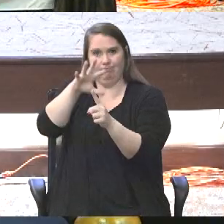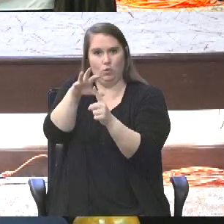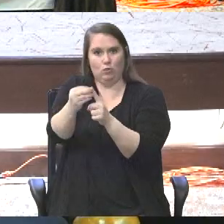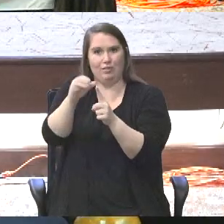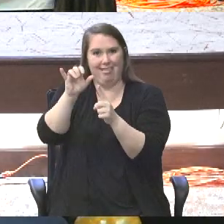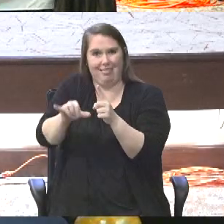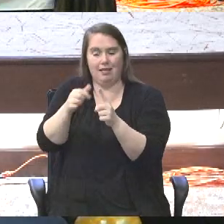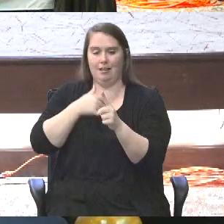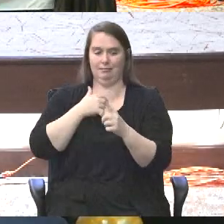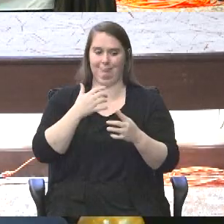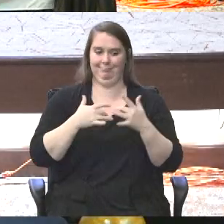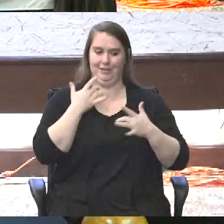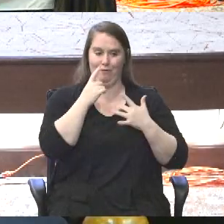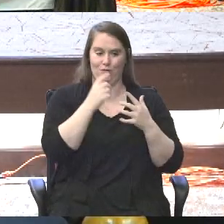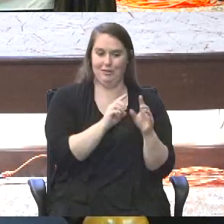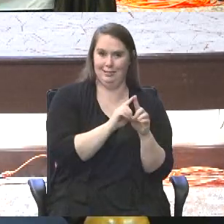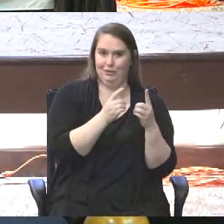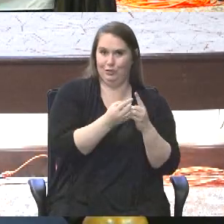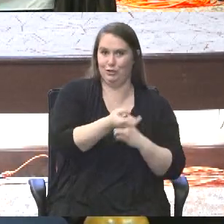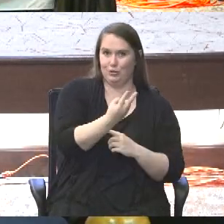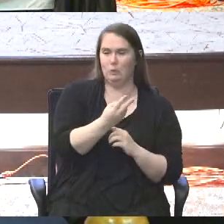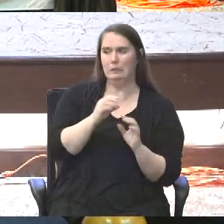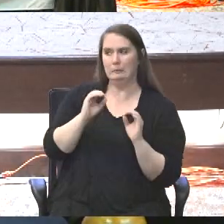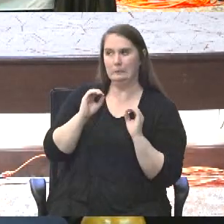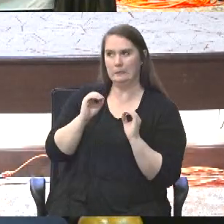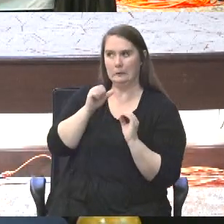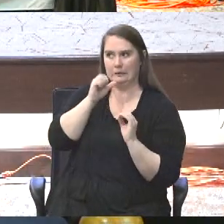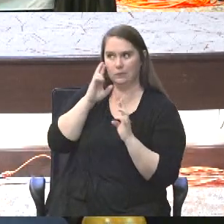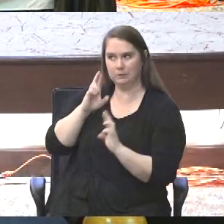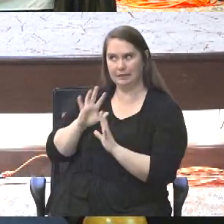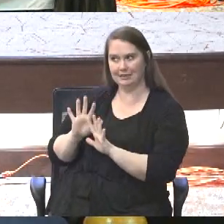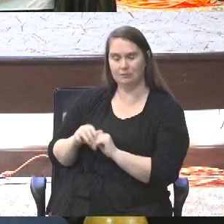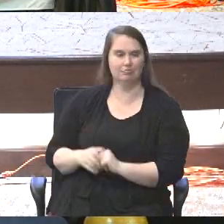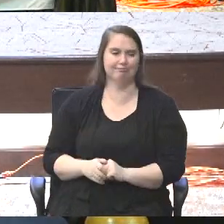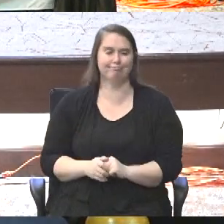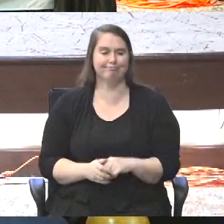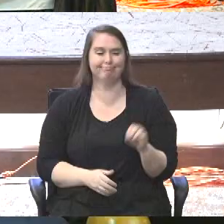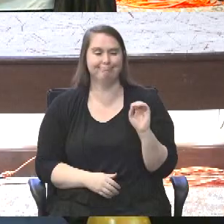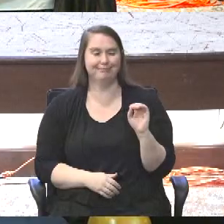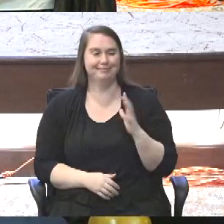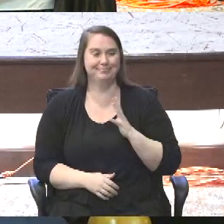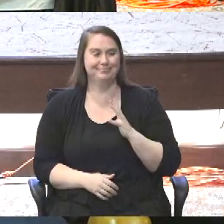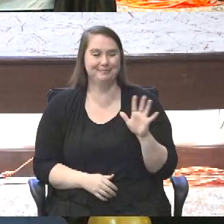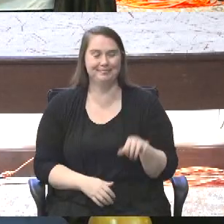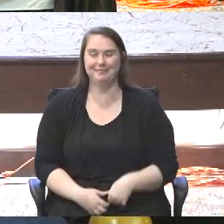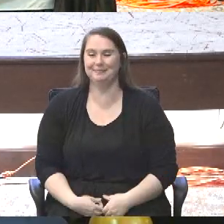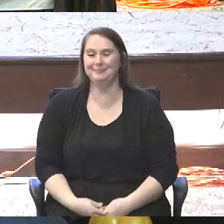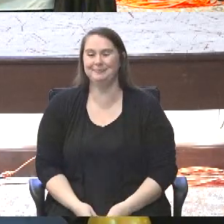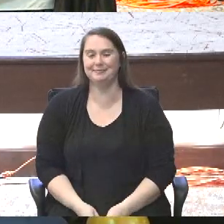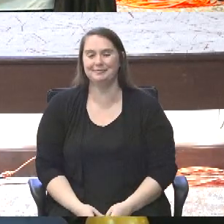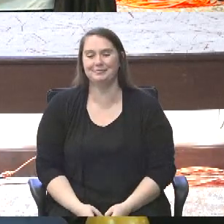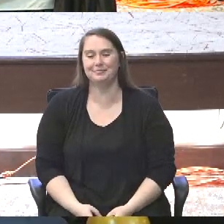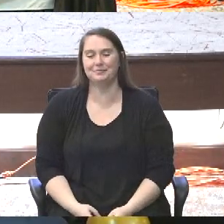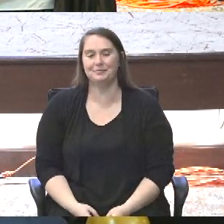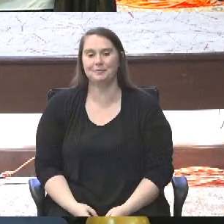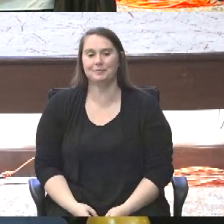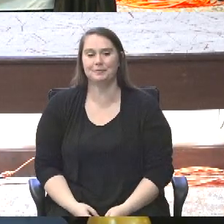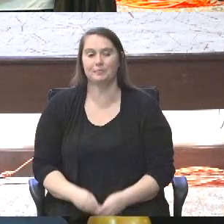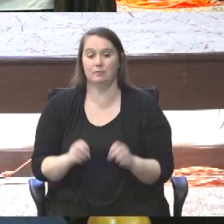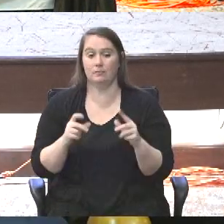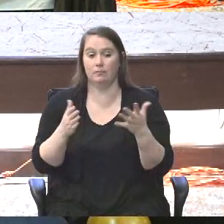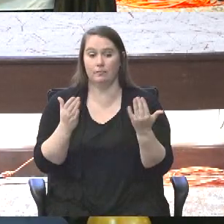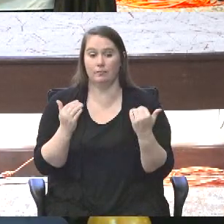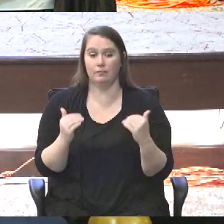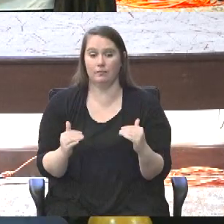2. No disrespect. None taken. Thank you. All right. The next thing I wanted to highlight, we